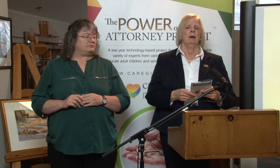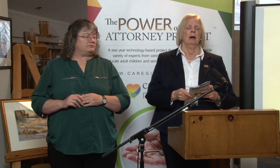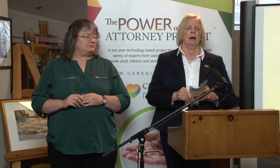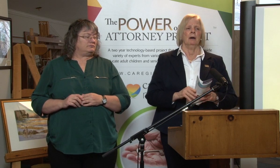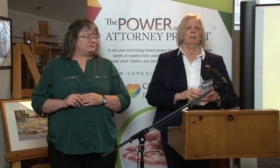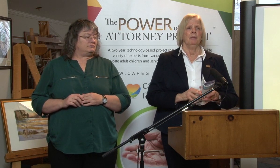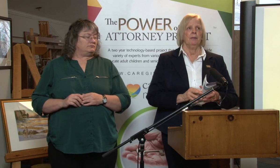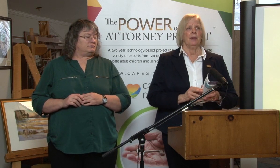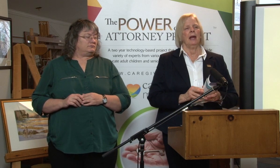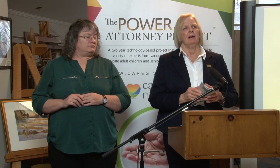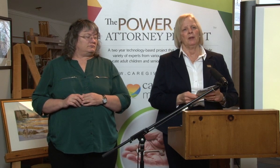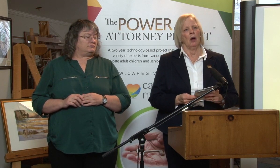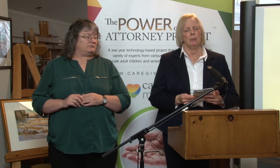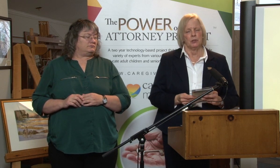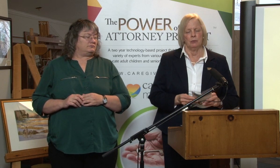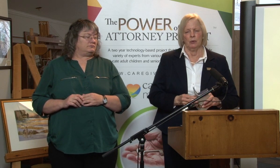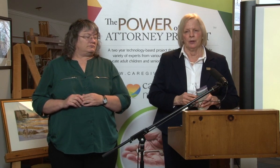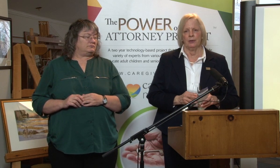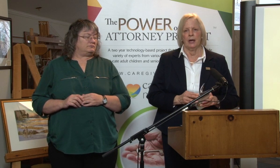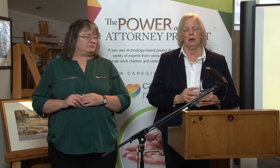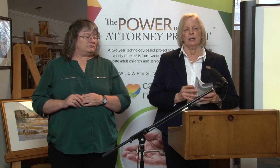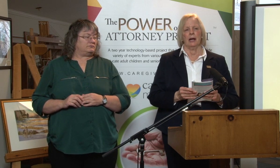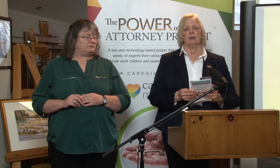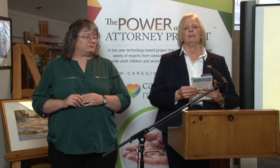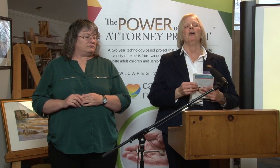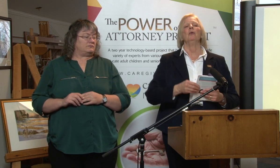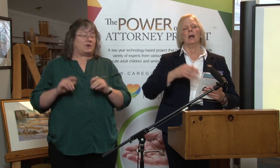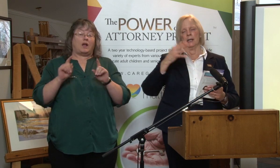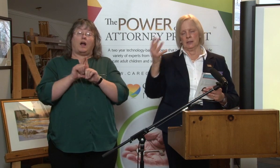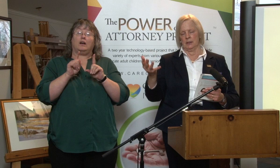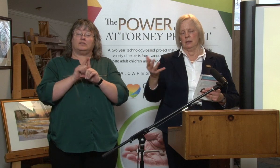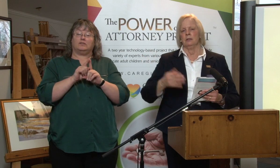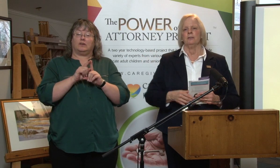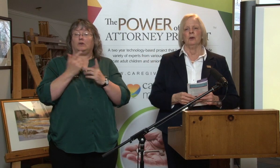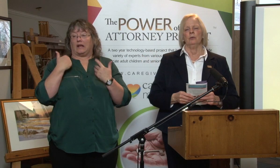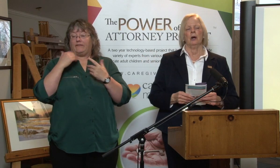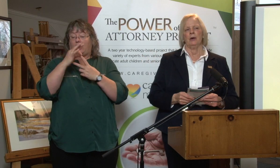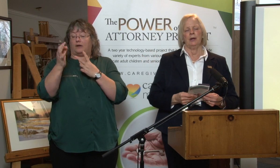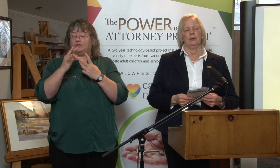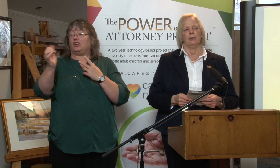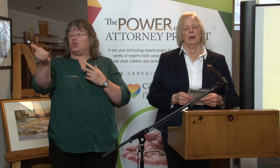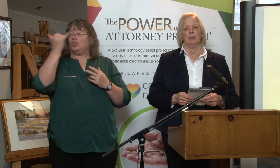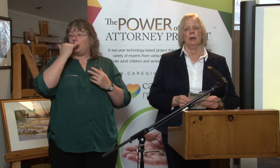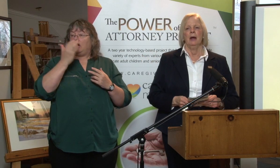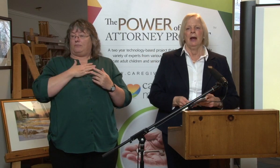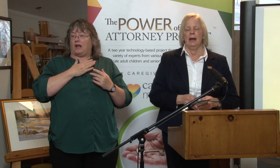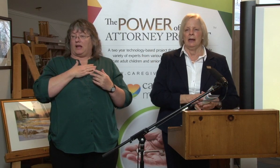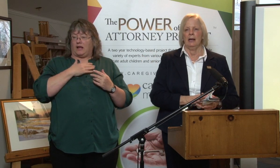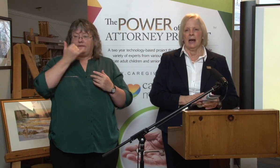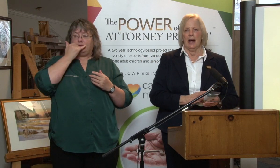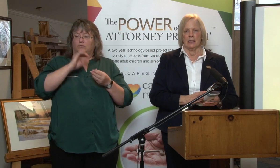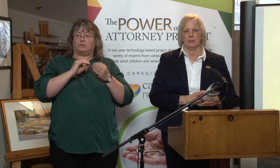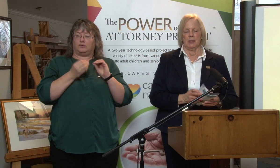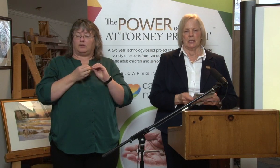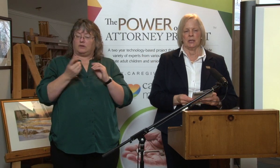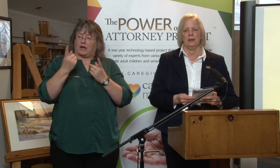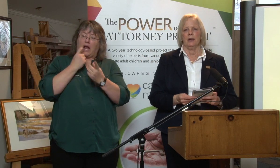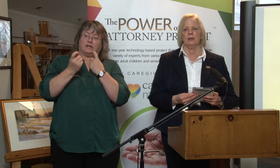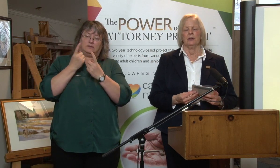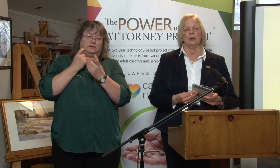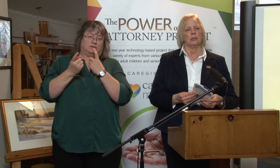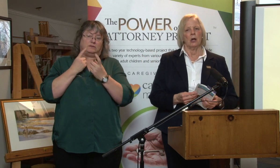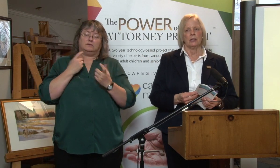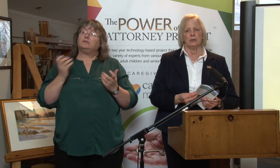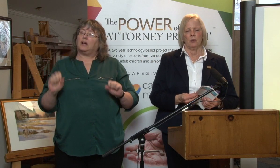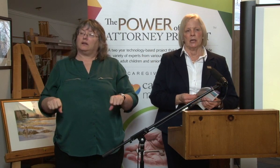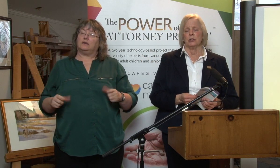that they have the option with Care Connect to phone us, to phone our 800 number, and ask, because I think